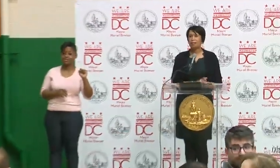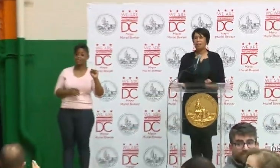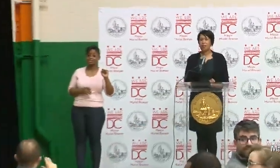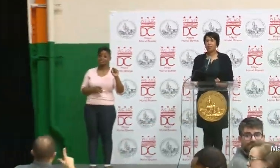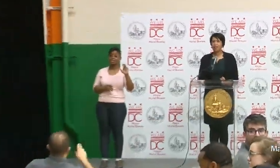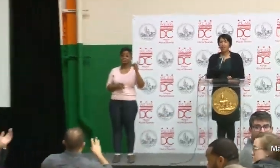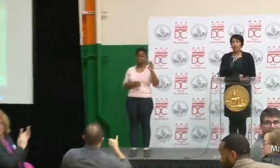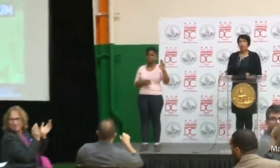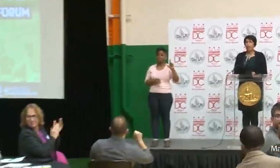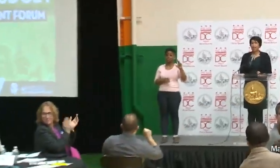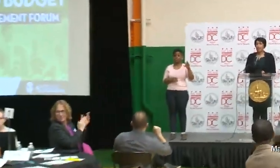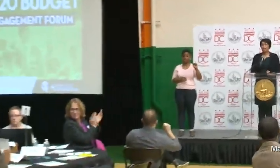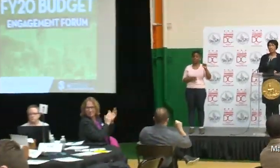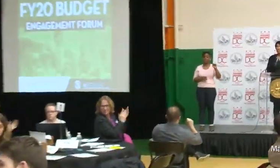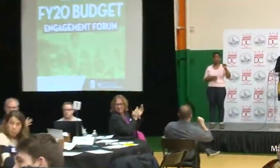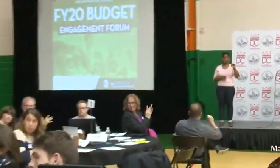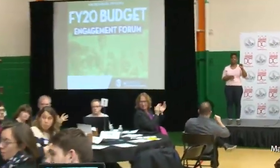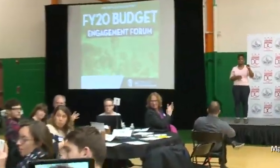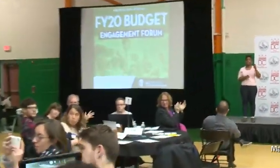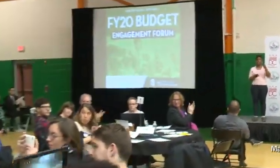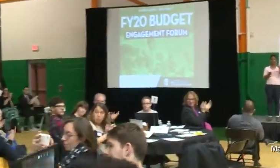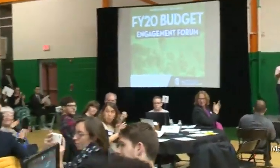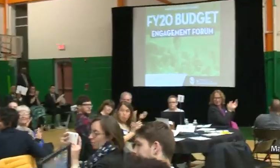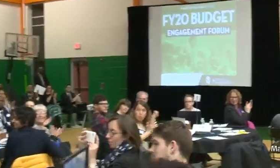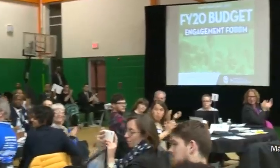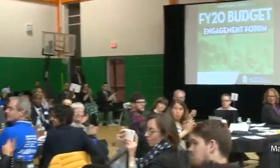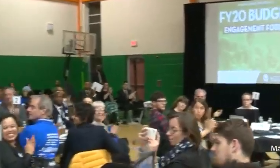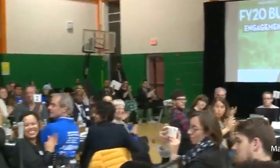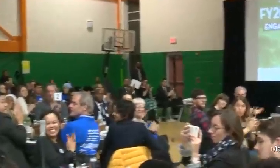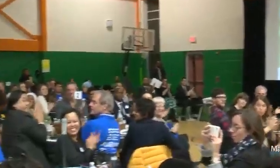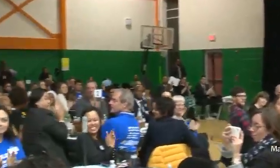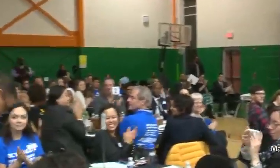up so people can see you.